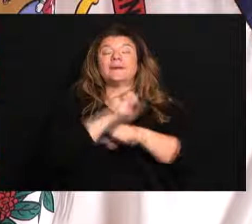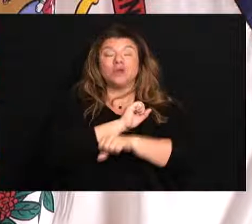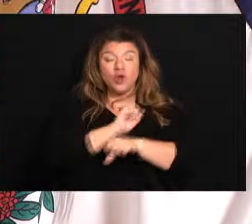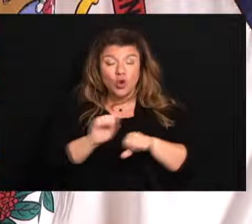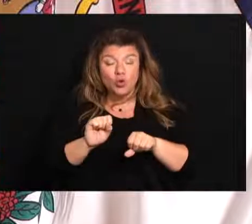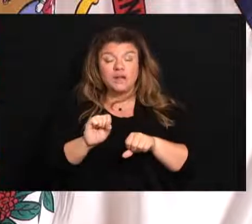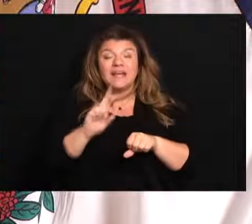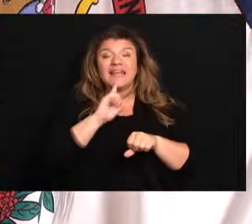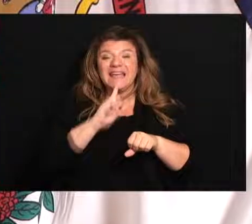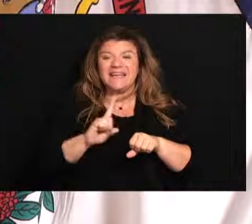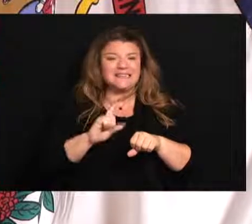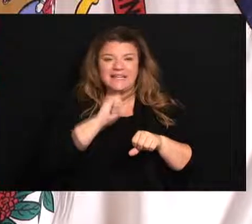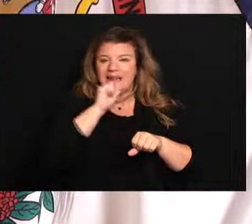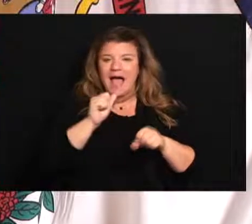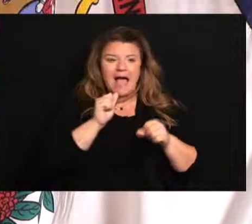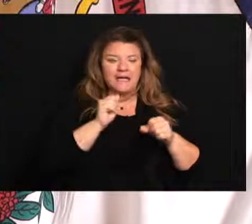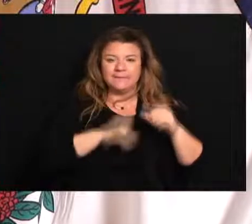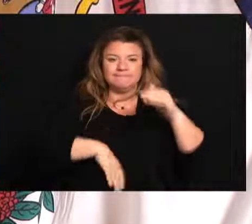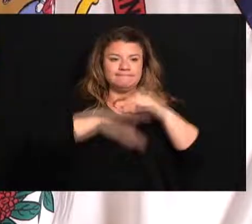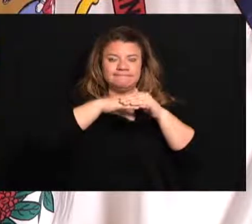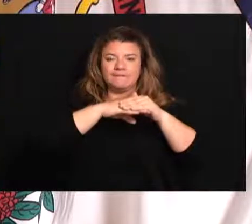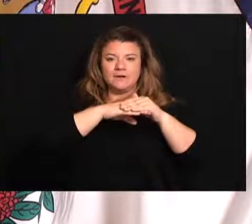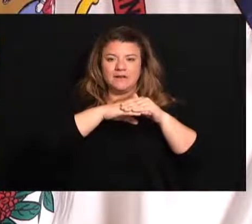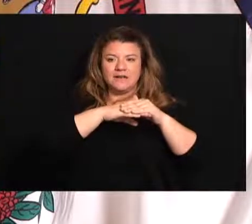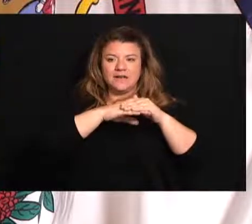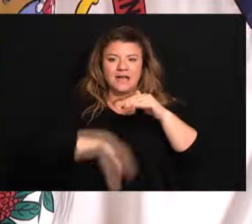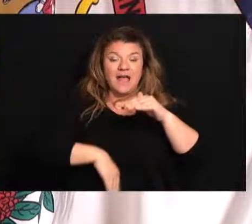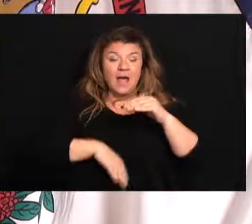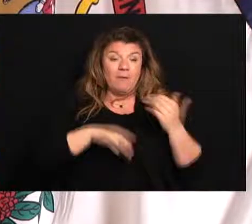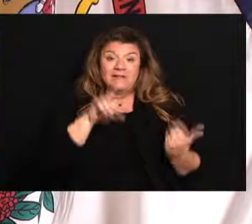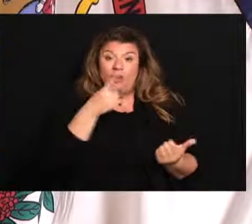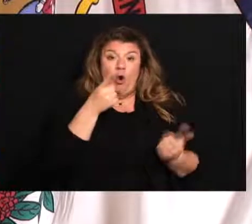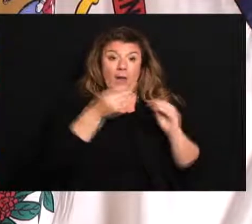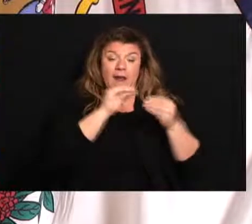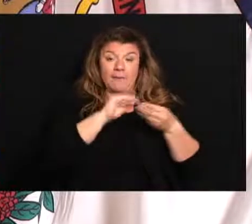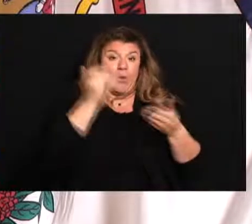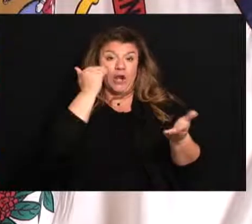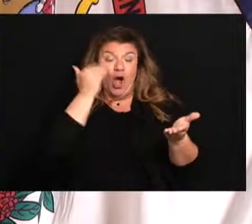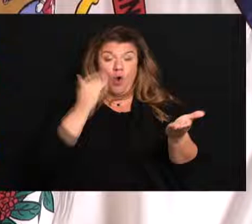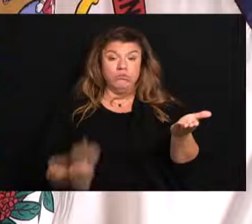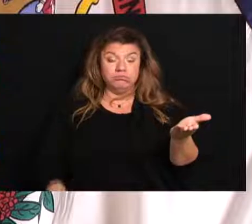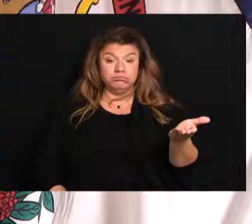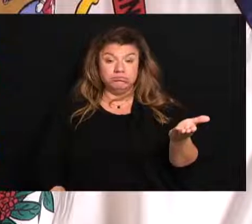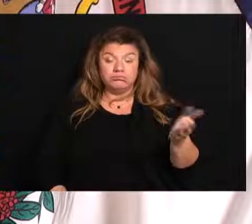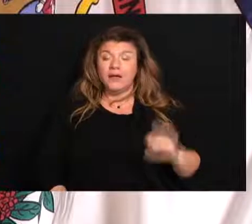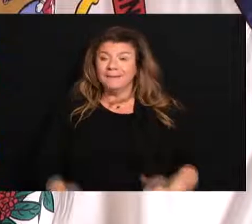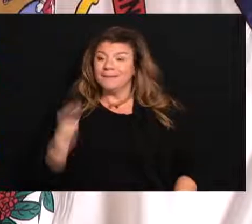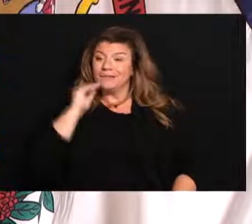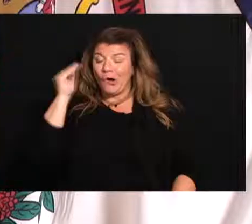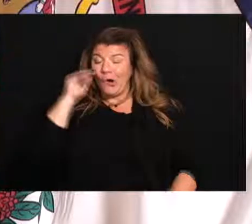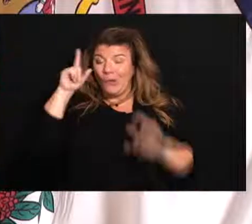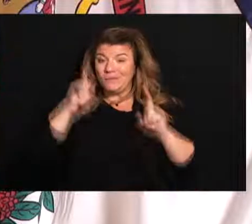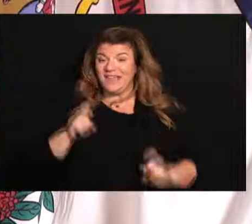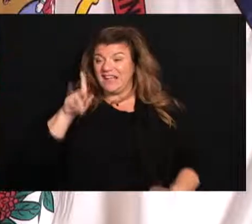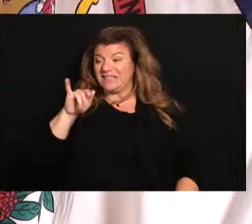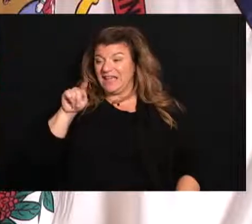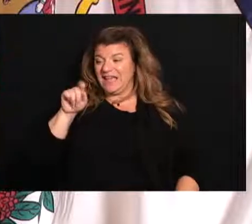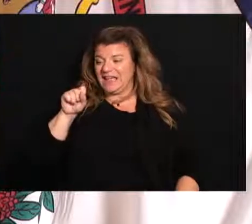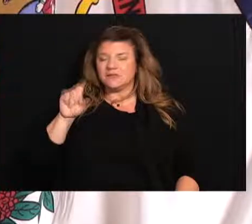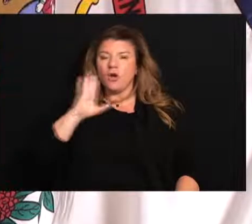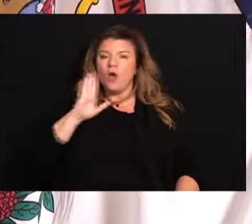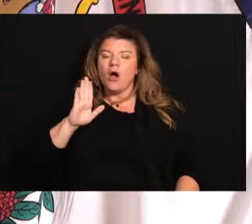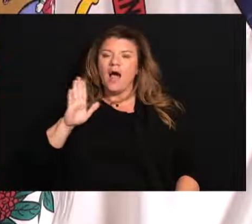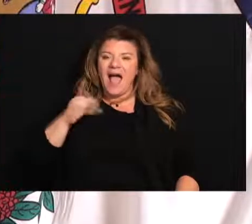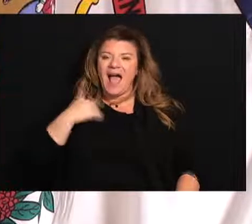is underinflated. It's the only number we can report because, but the home test kits are having a